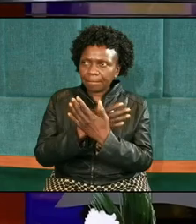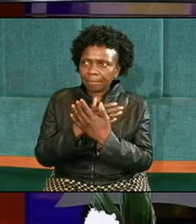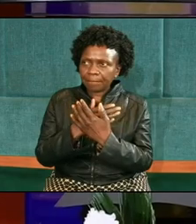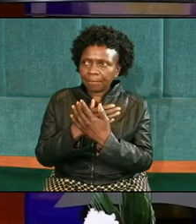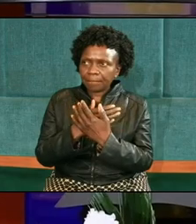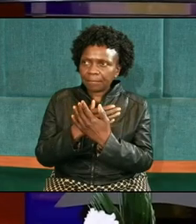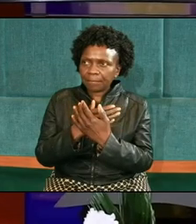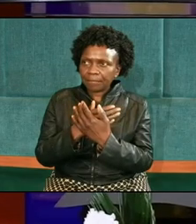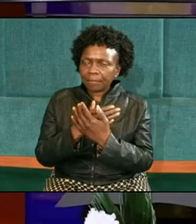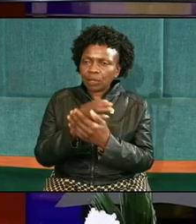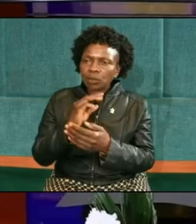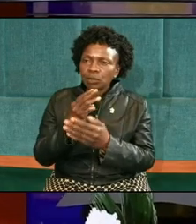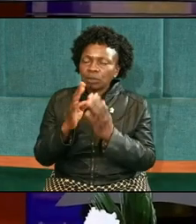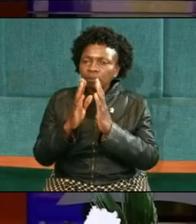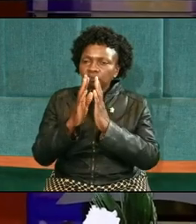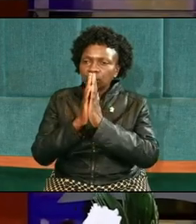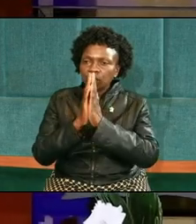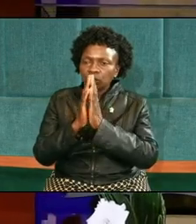and we prayed together.